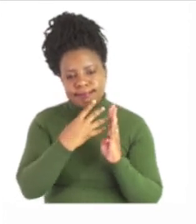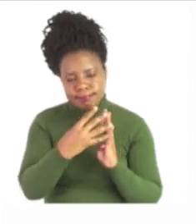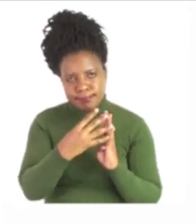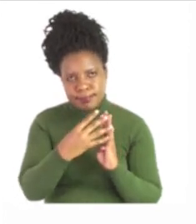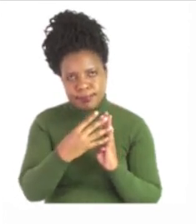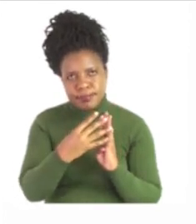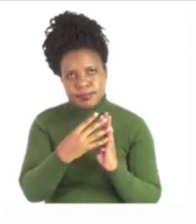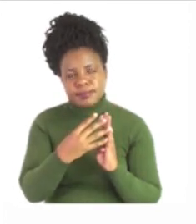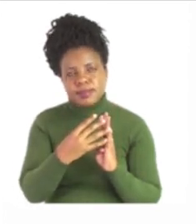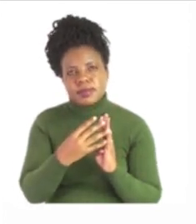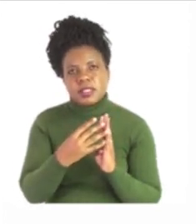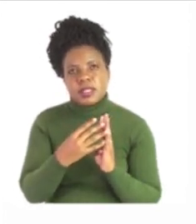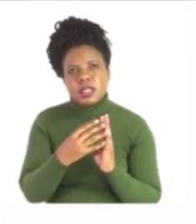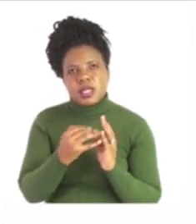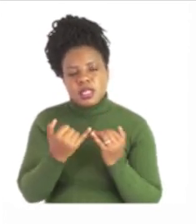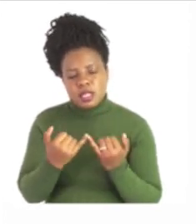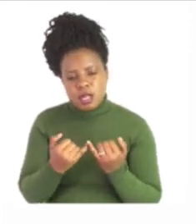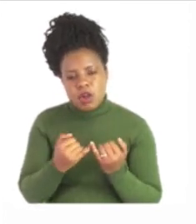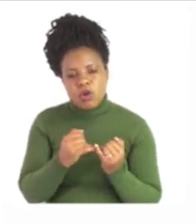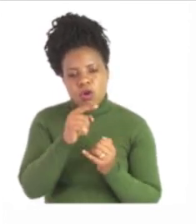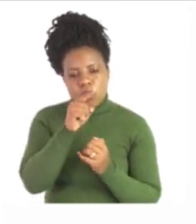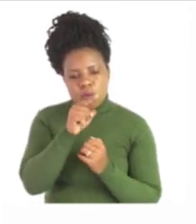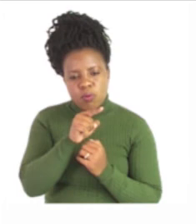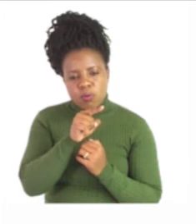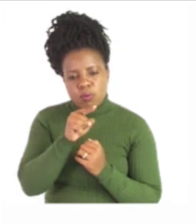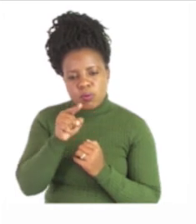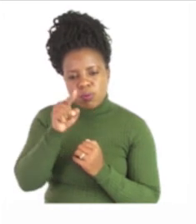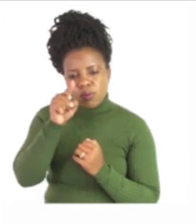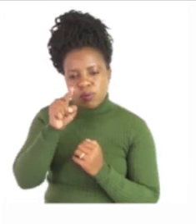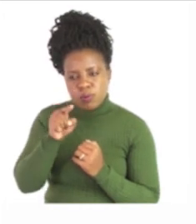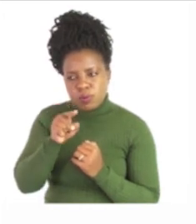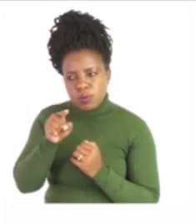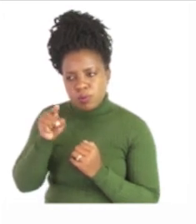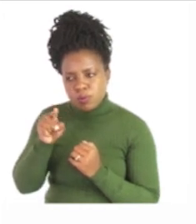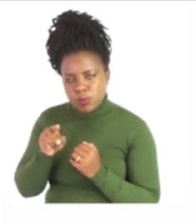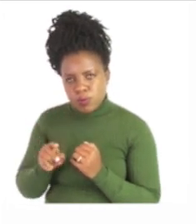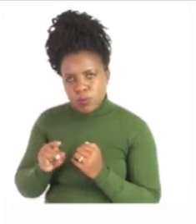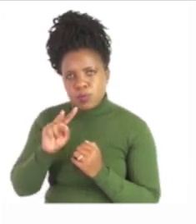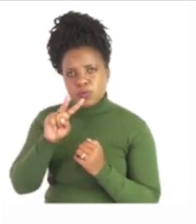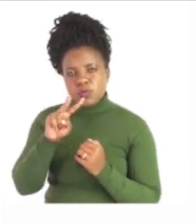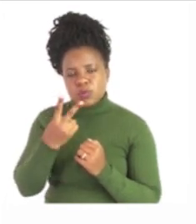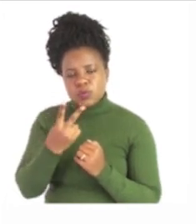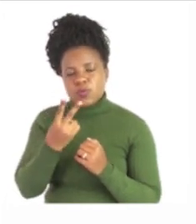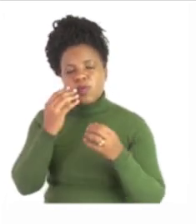the start to end. You may only move